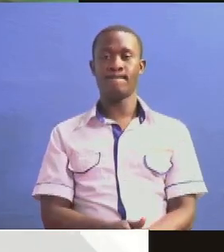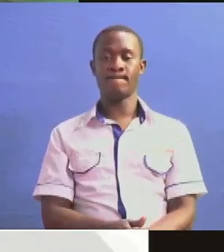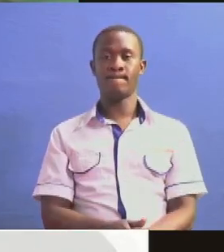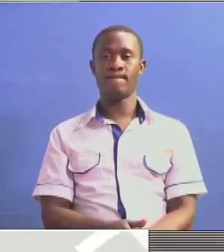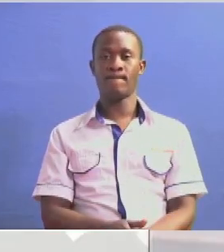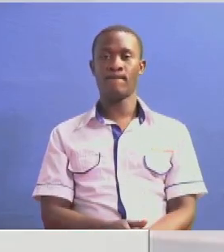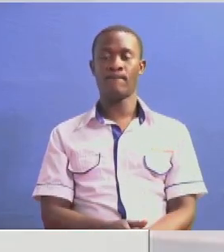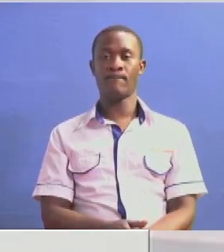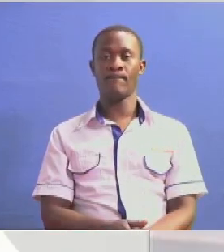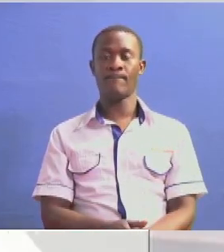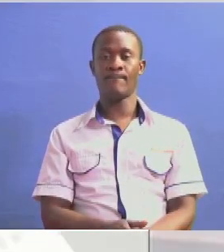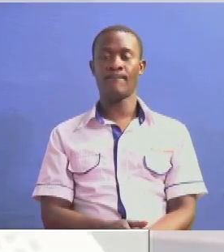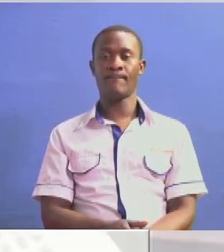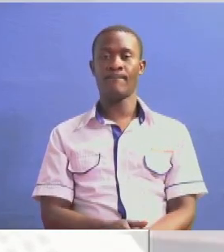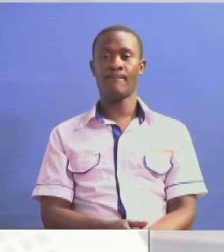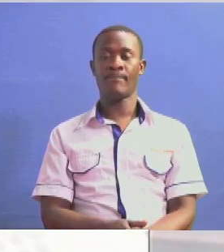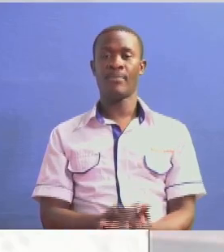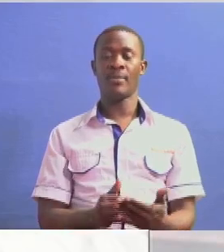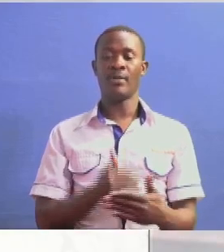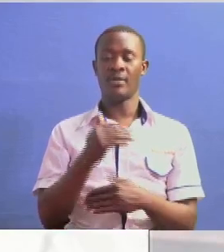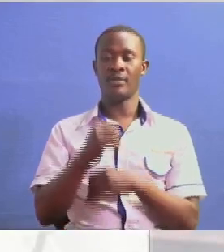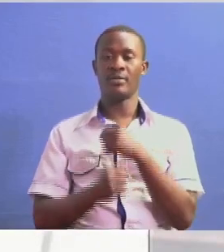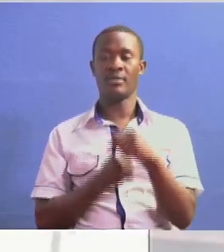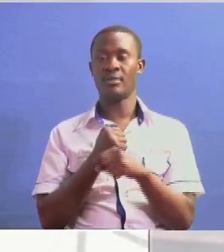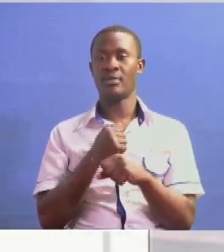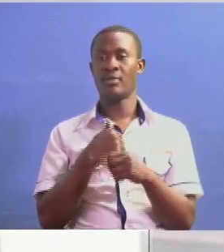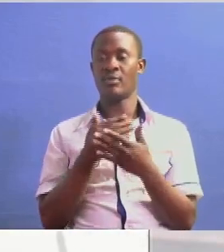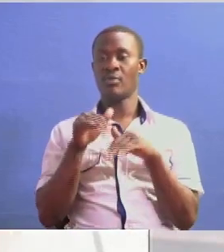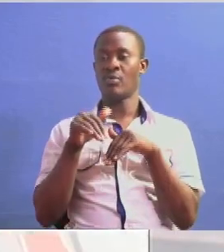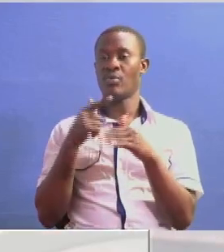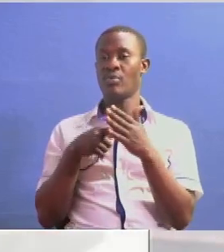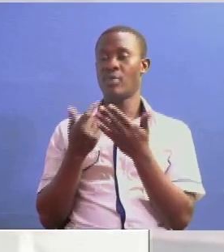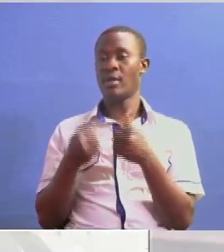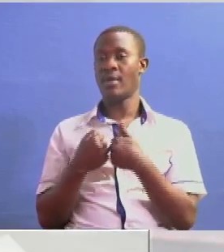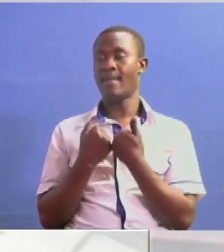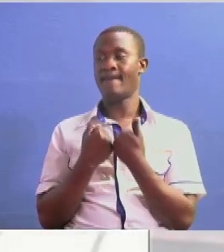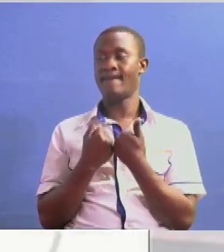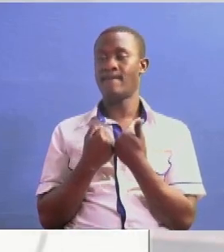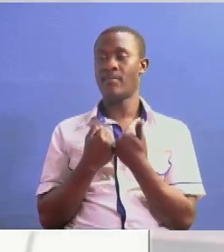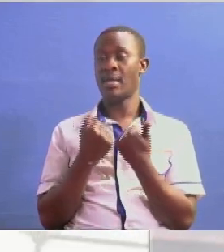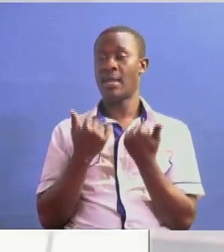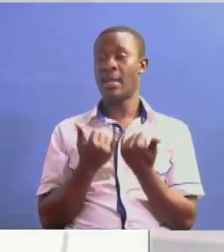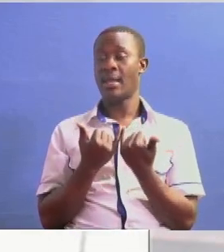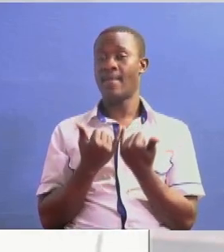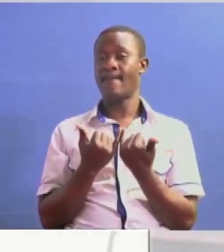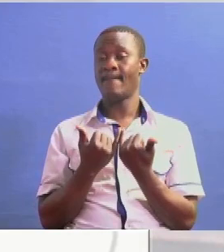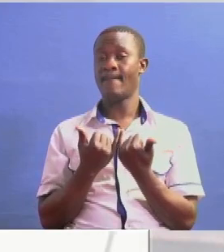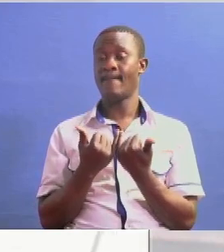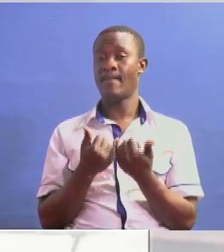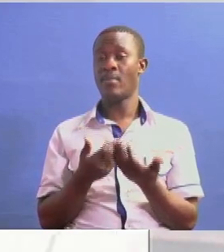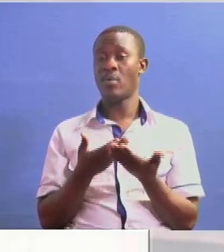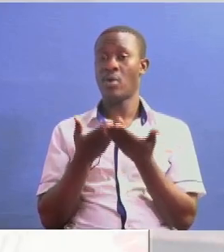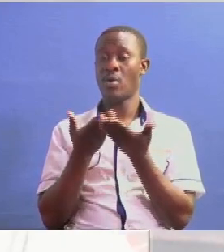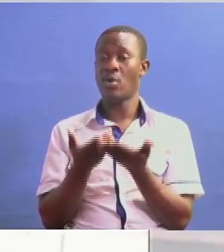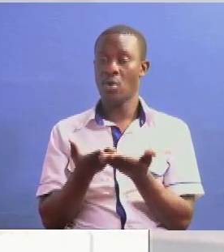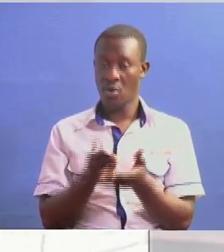All right. By next year, well, we'll wait and see what will happen. And of course, I will give you